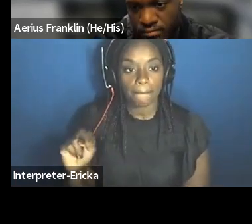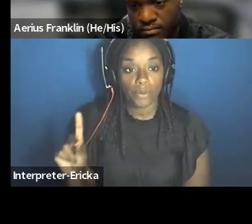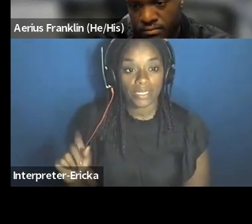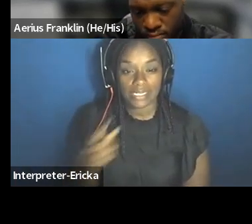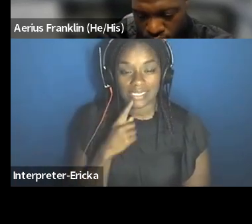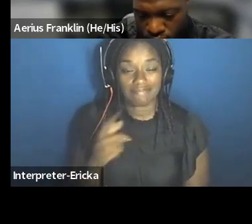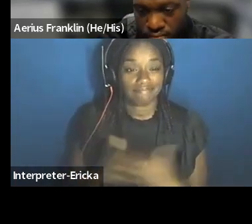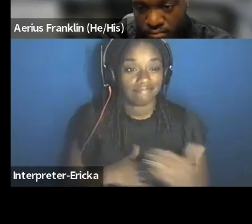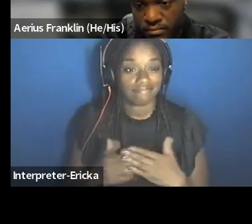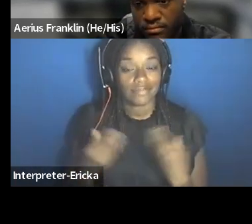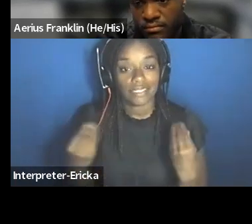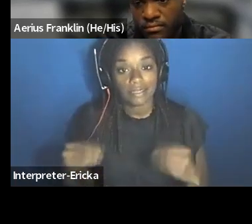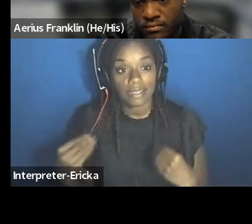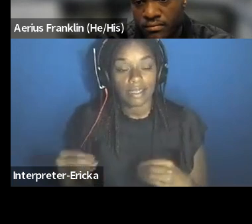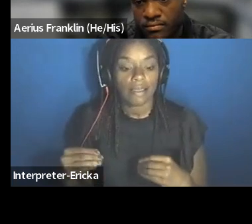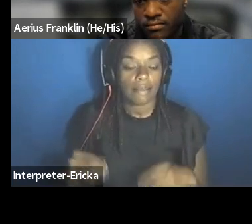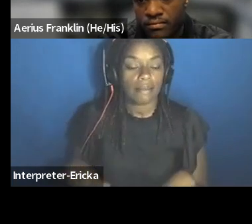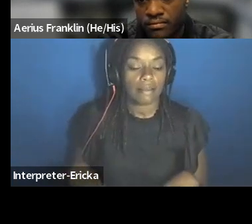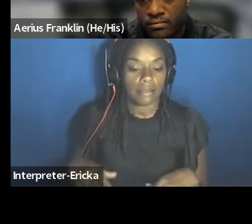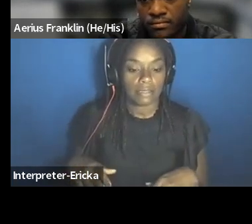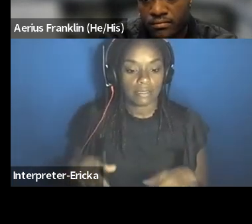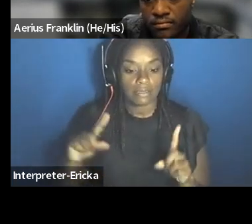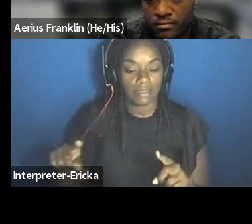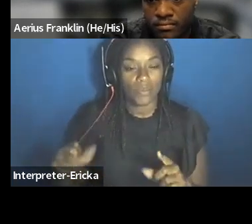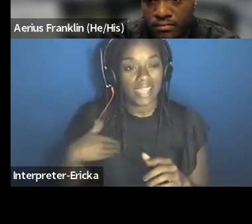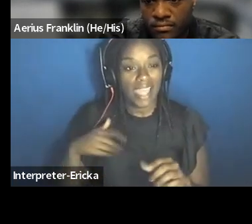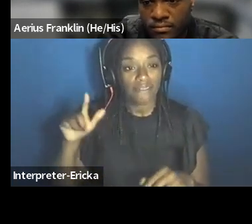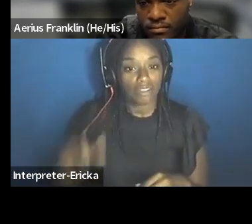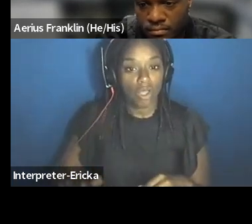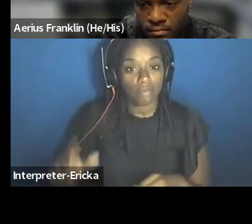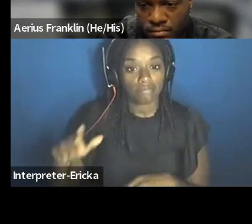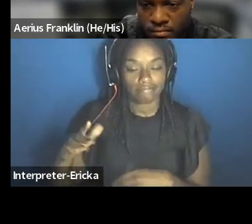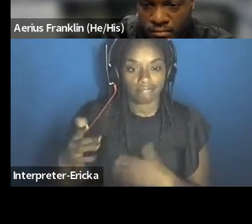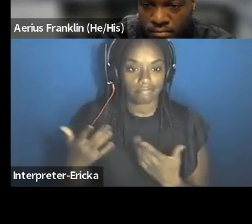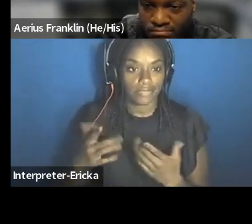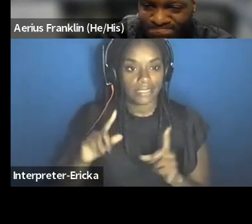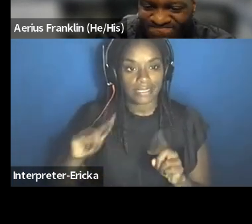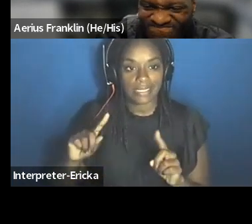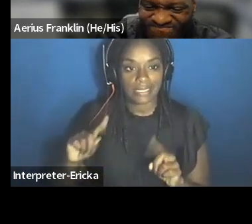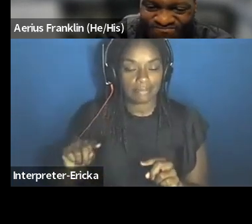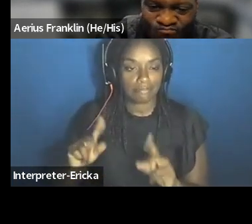marketing and hybrid opportunities, we find low attendance at presentations, and it's an issue at other agencies as well.